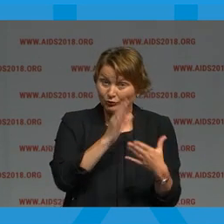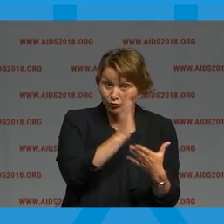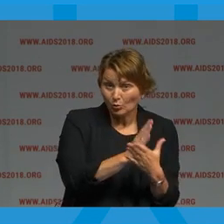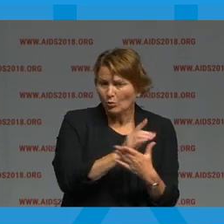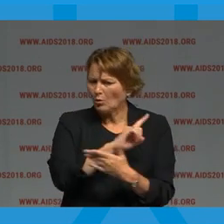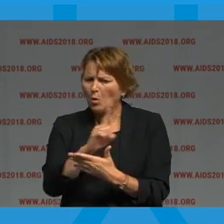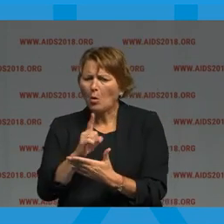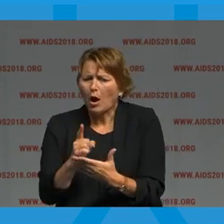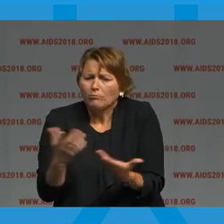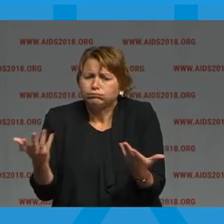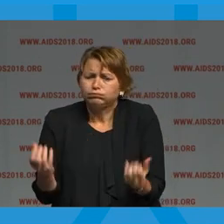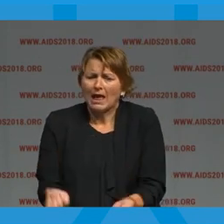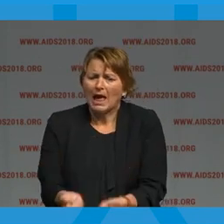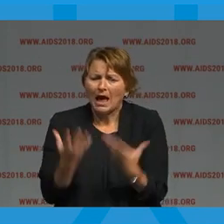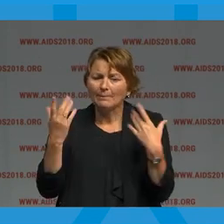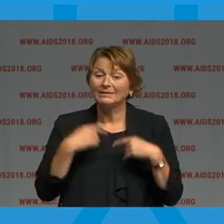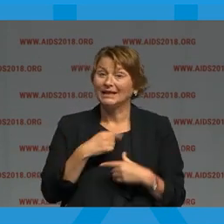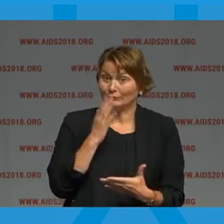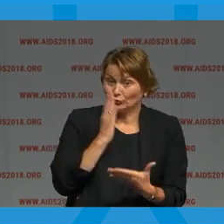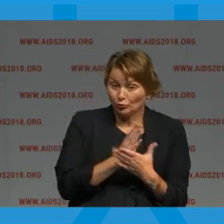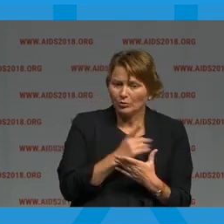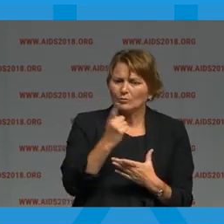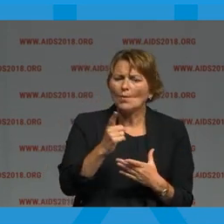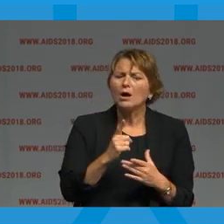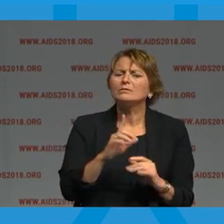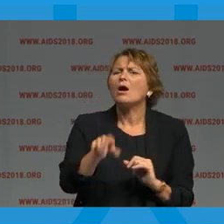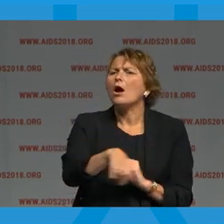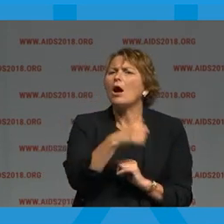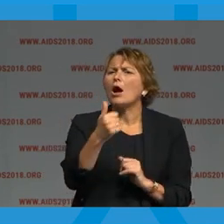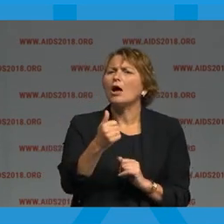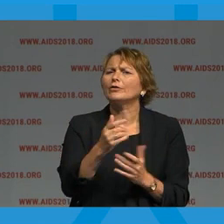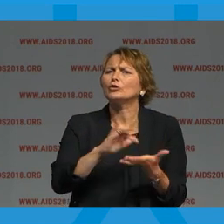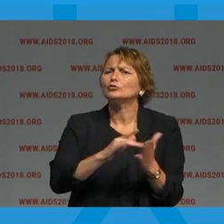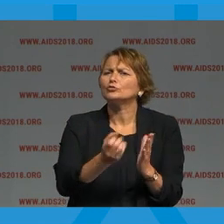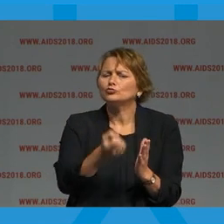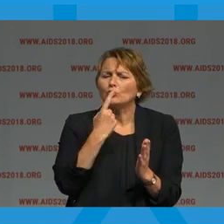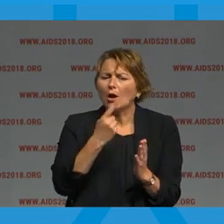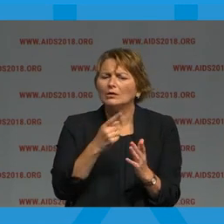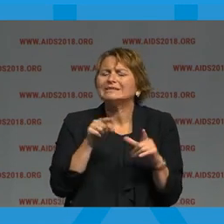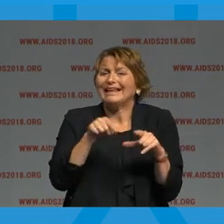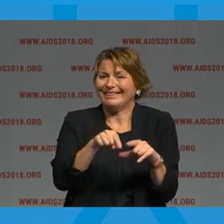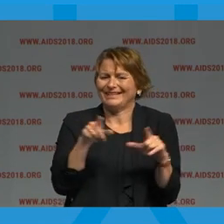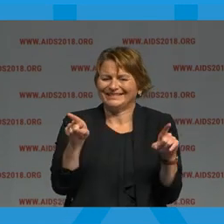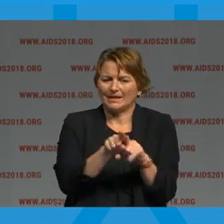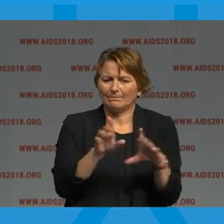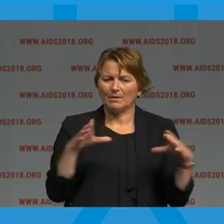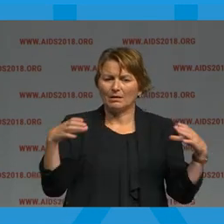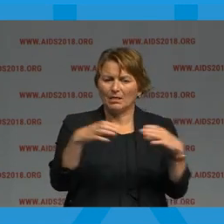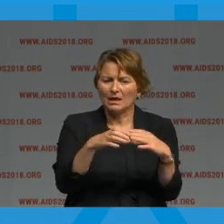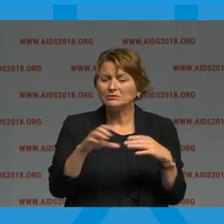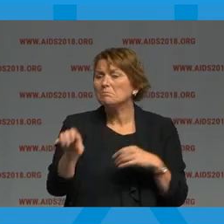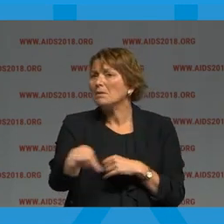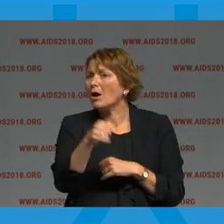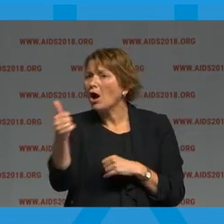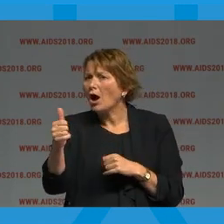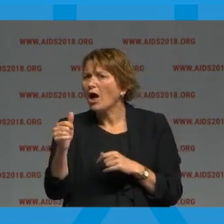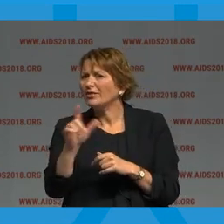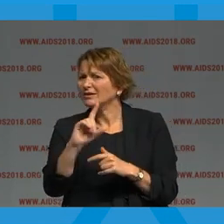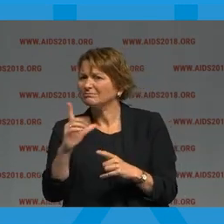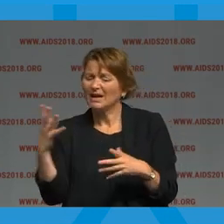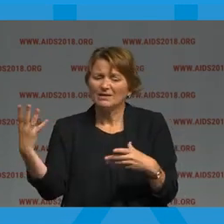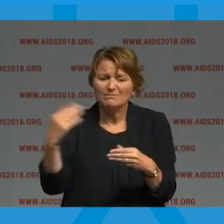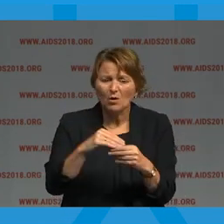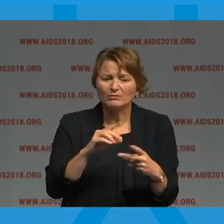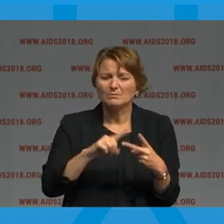what are the implications for other drugs in class? Are other factors involved, for instance, folic acid deficiency? We need more data from